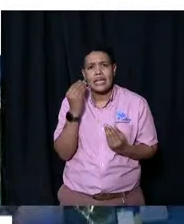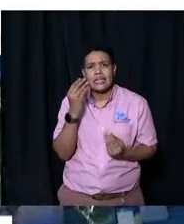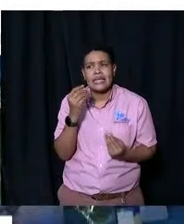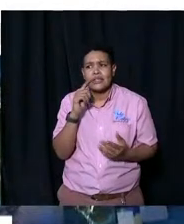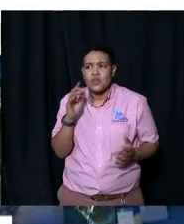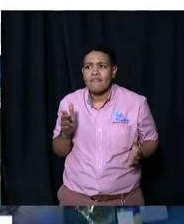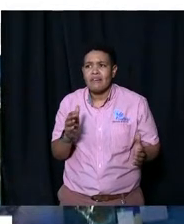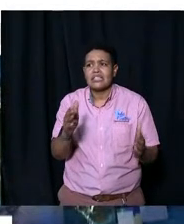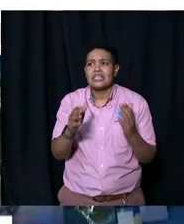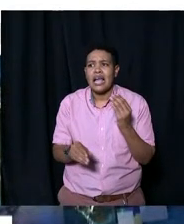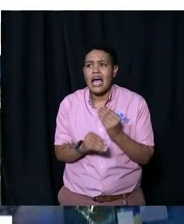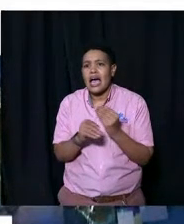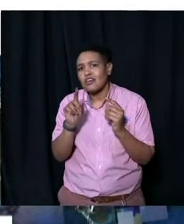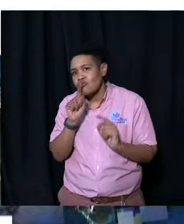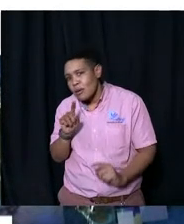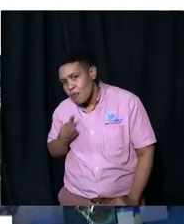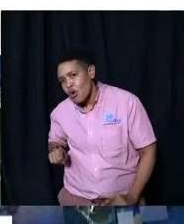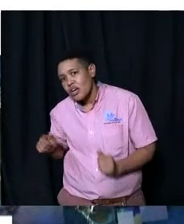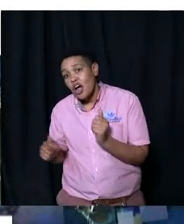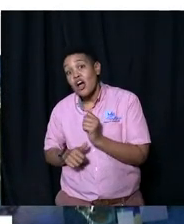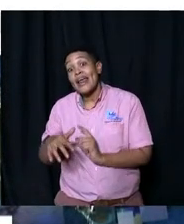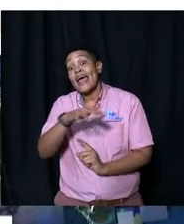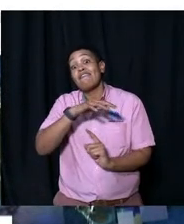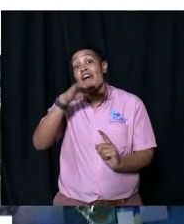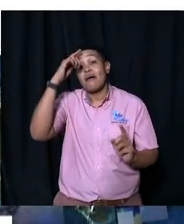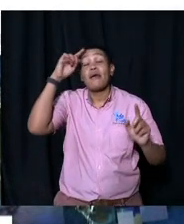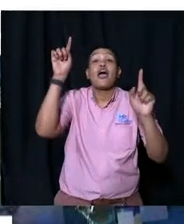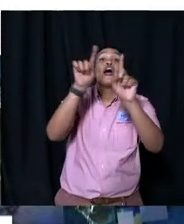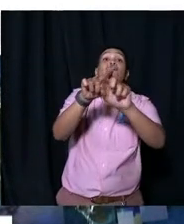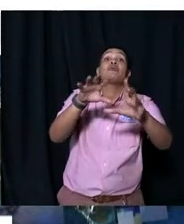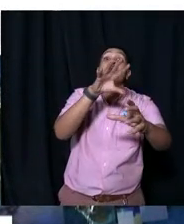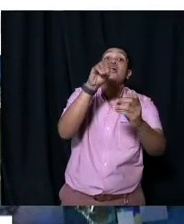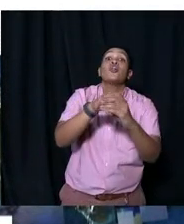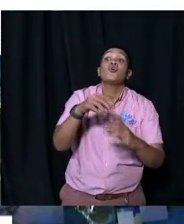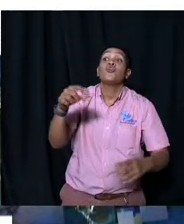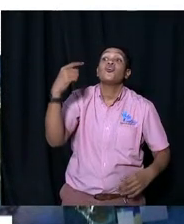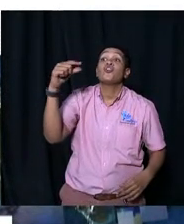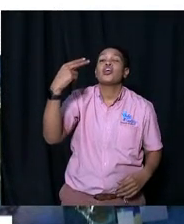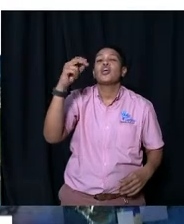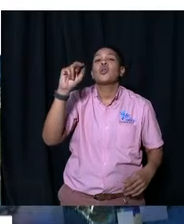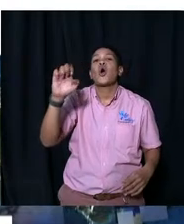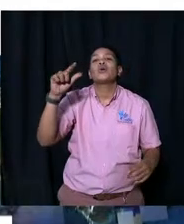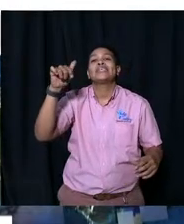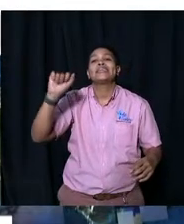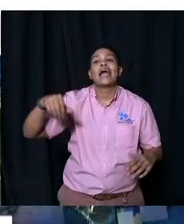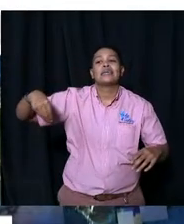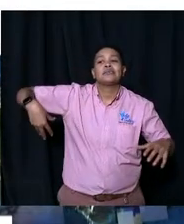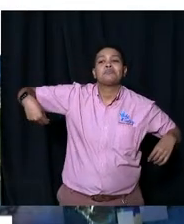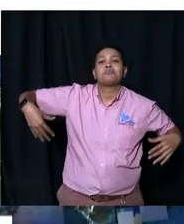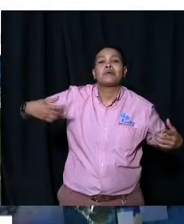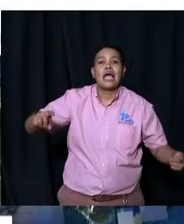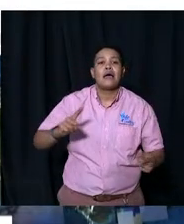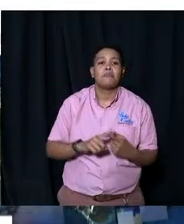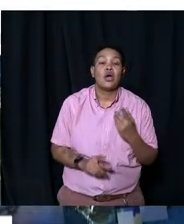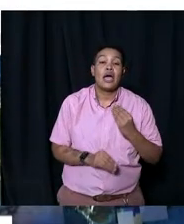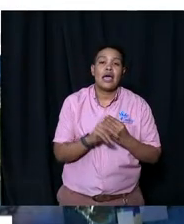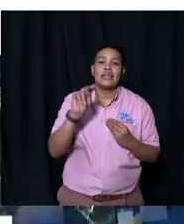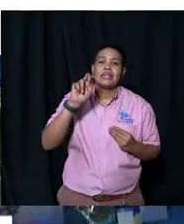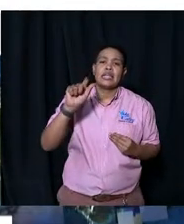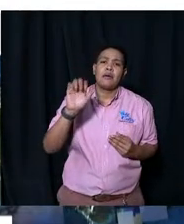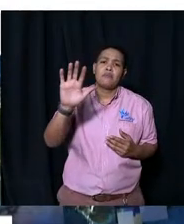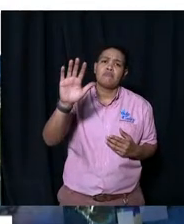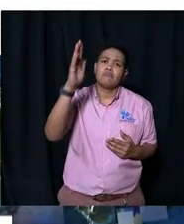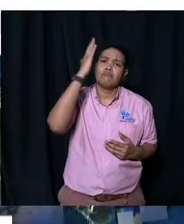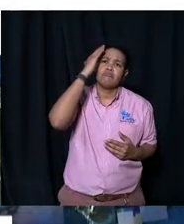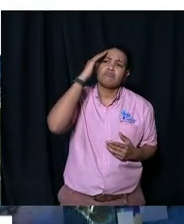facilitate, among other things, reporting on the environmental agreements, including on greenhouse gas emissions. But we also want NEPA to be in a position